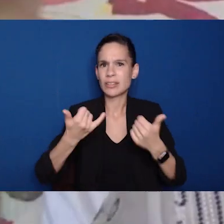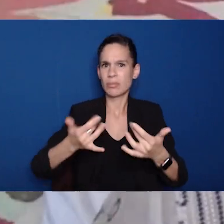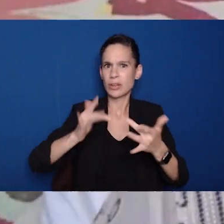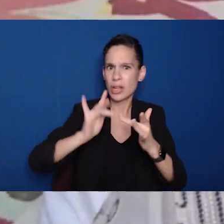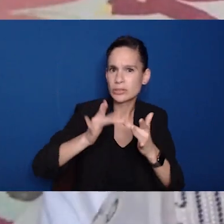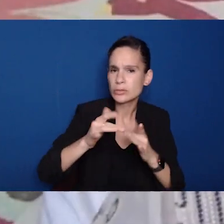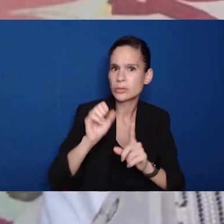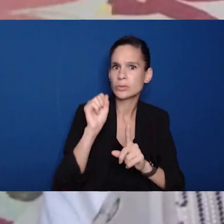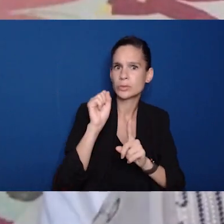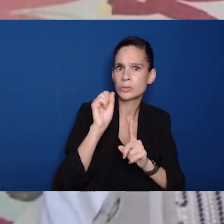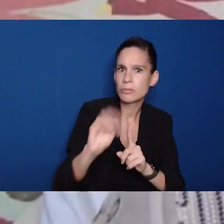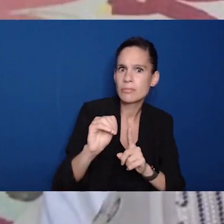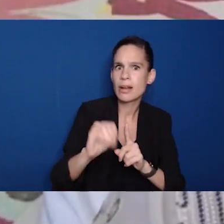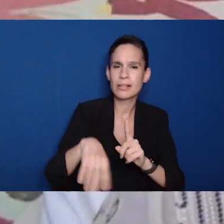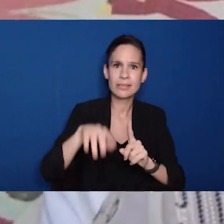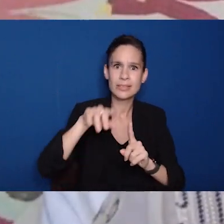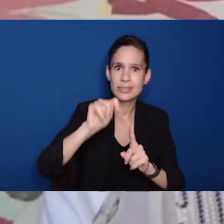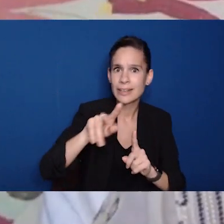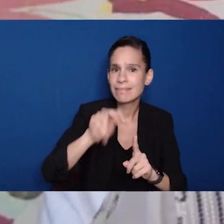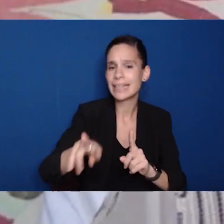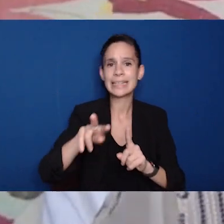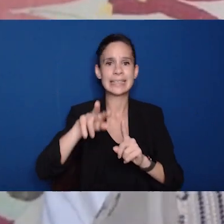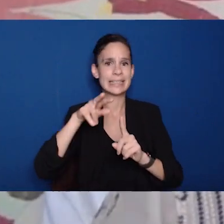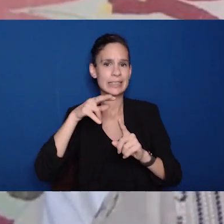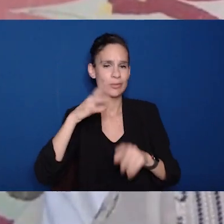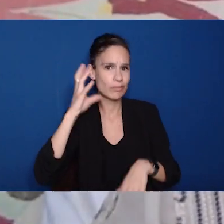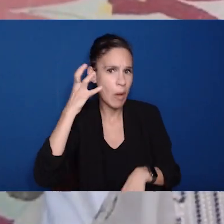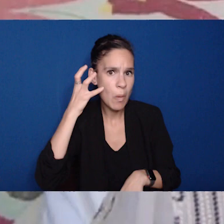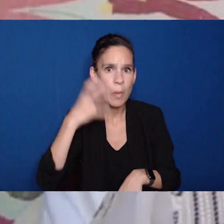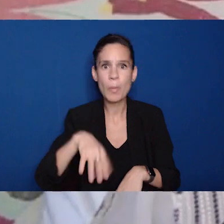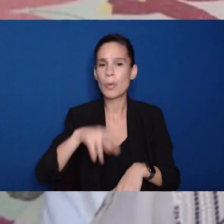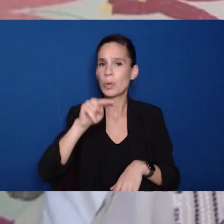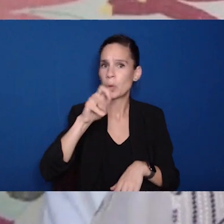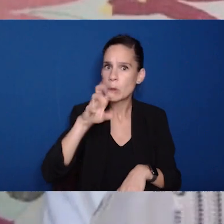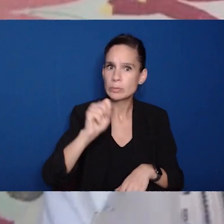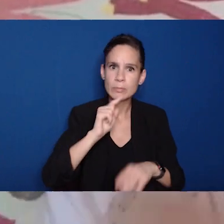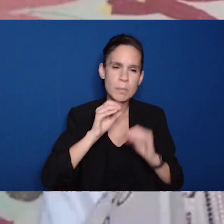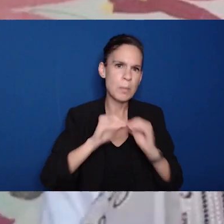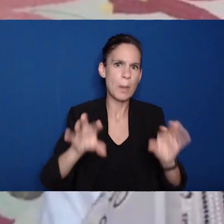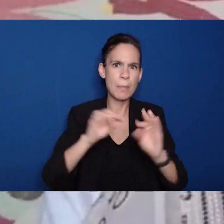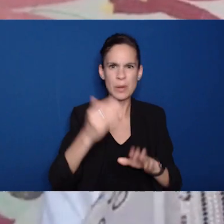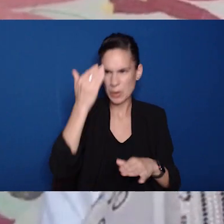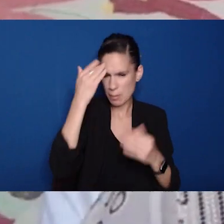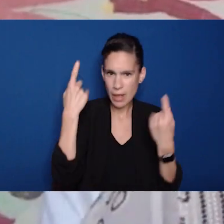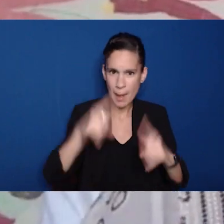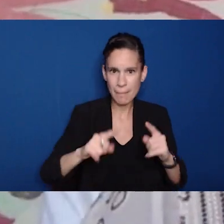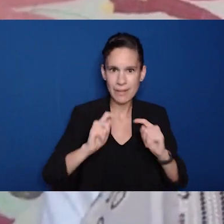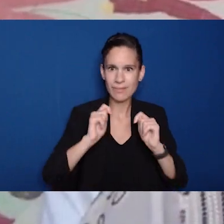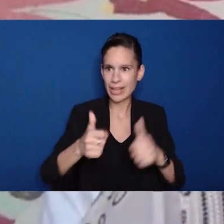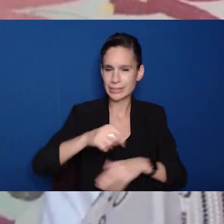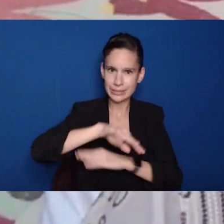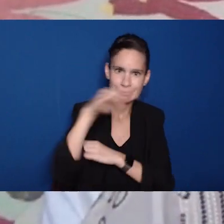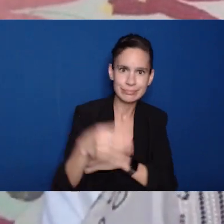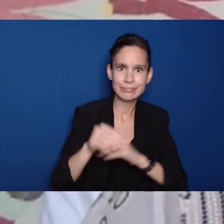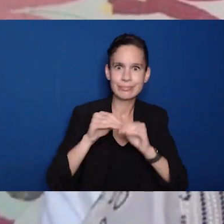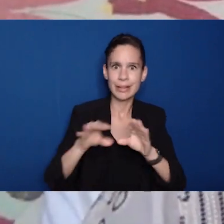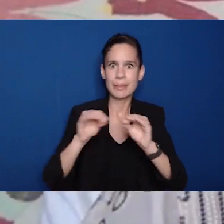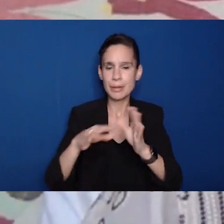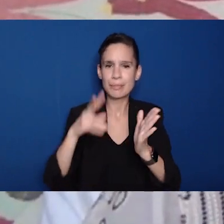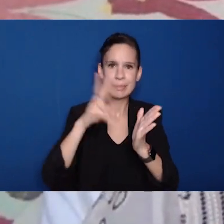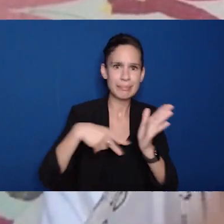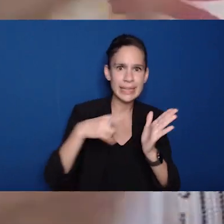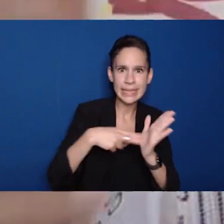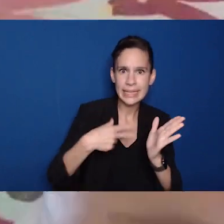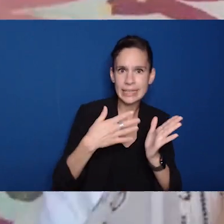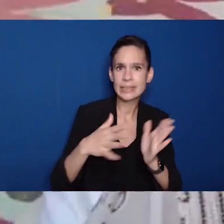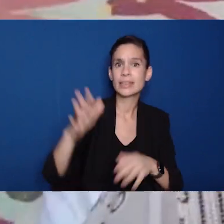so quickly and it's all on social media and traditional media. So everybody's aware overnight and everybody's